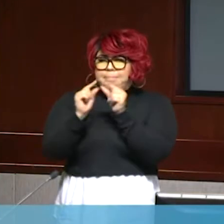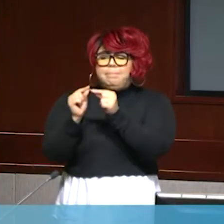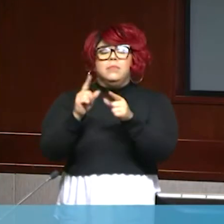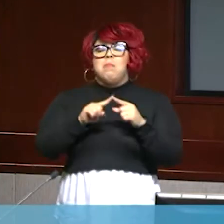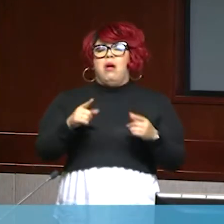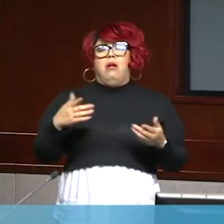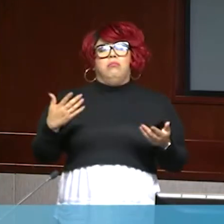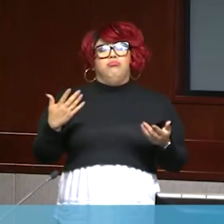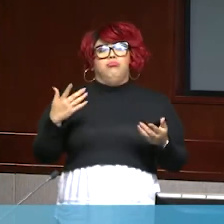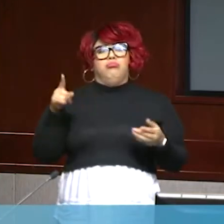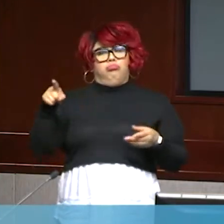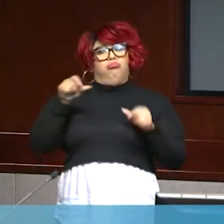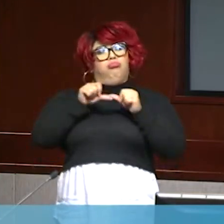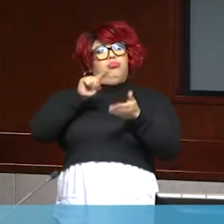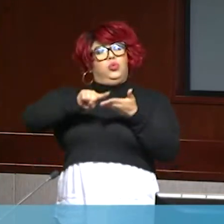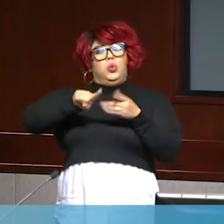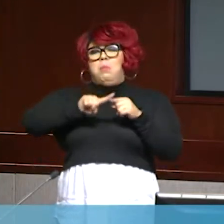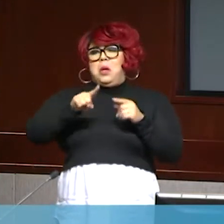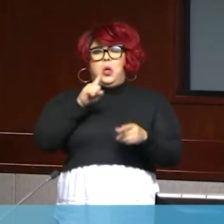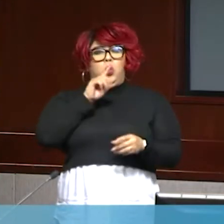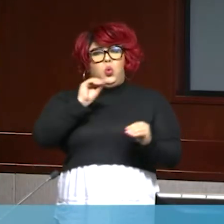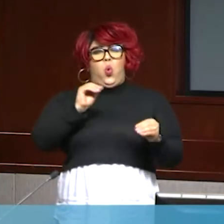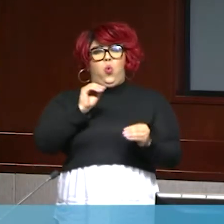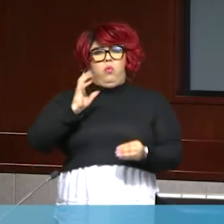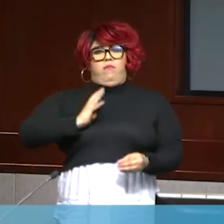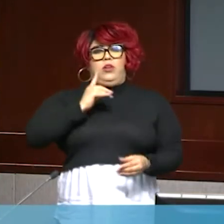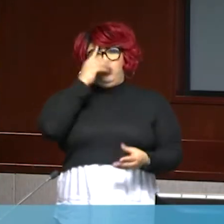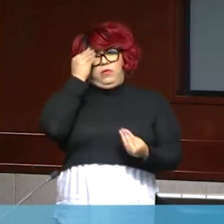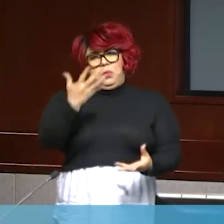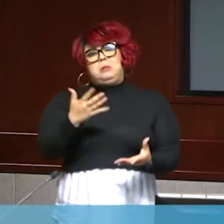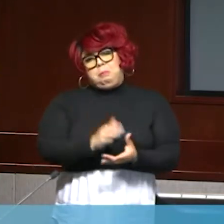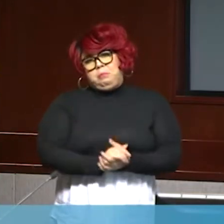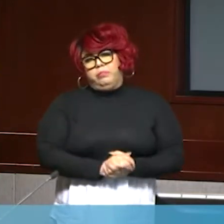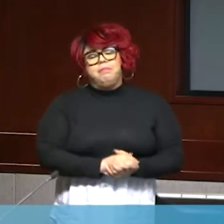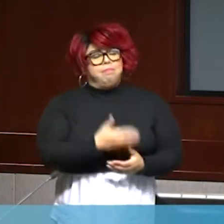into. Thank you. Thank you.